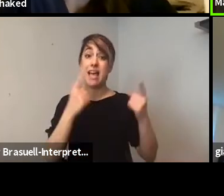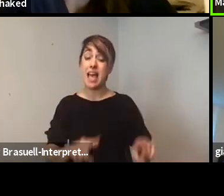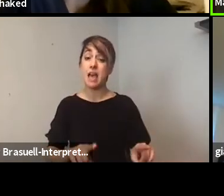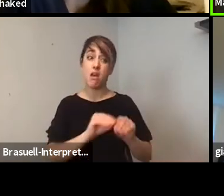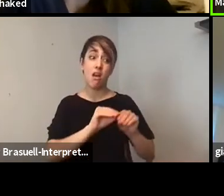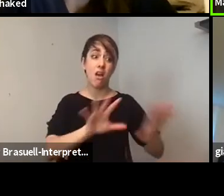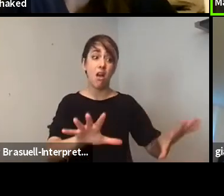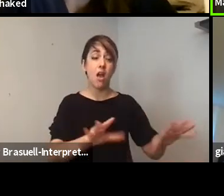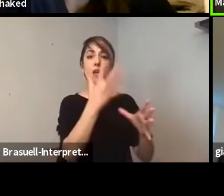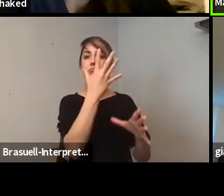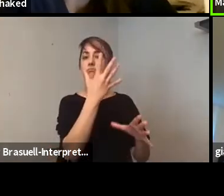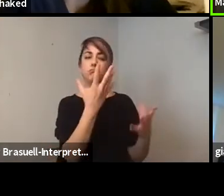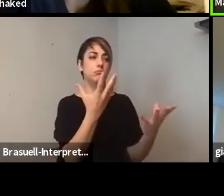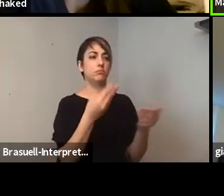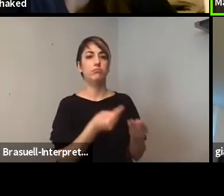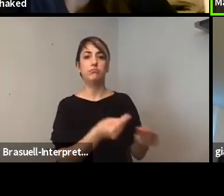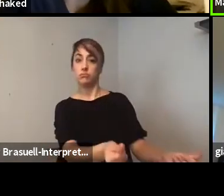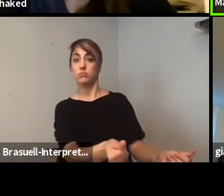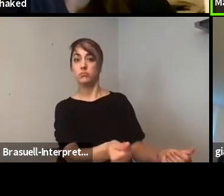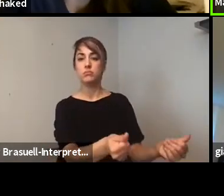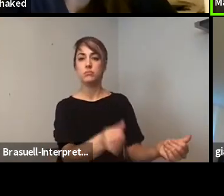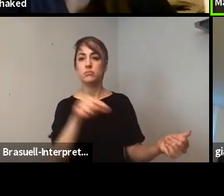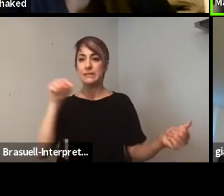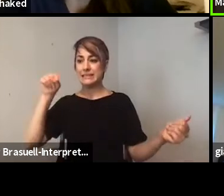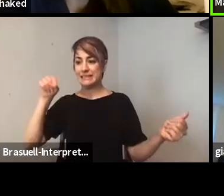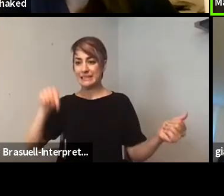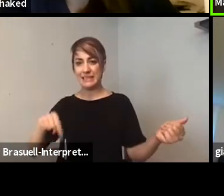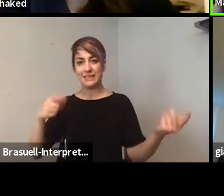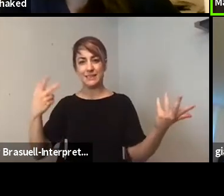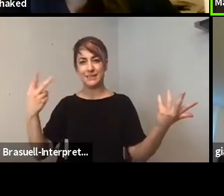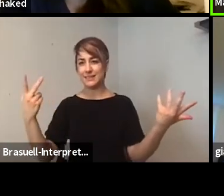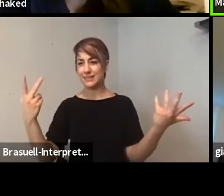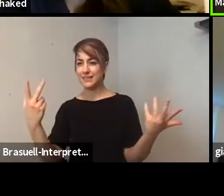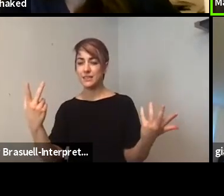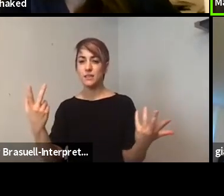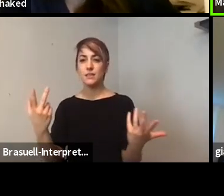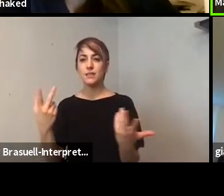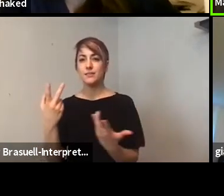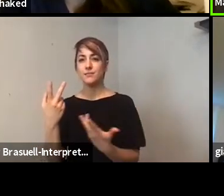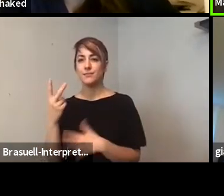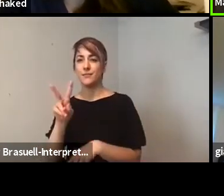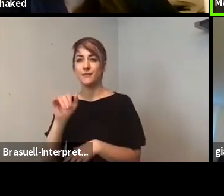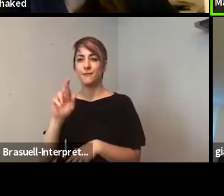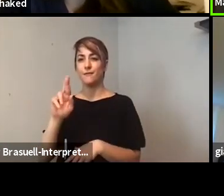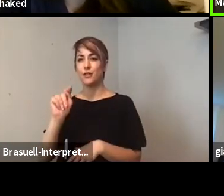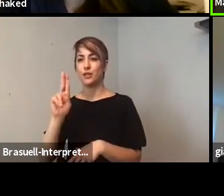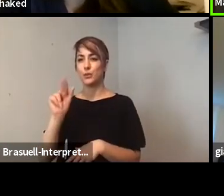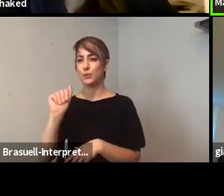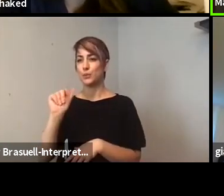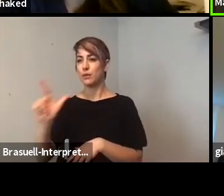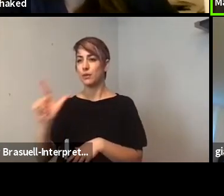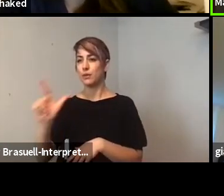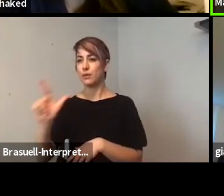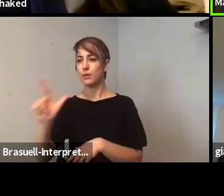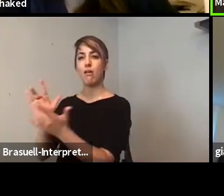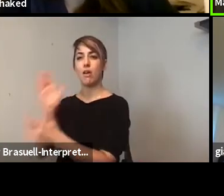true. But also there will be artists who embrace this technology and employ